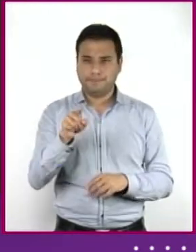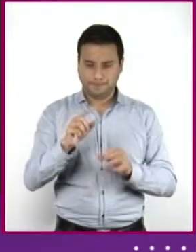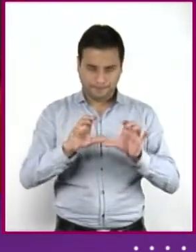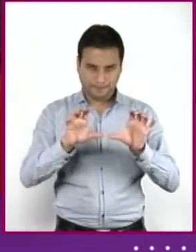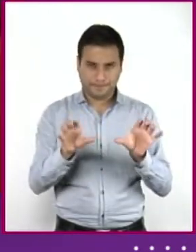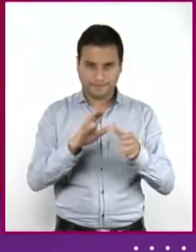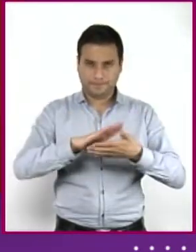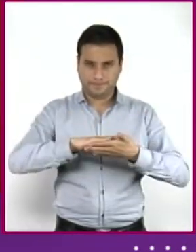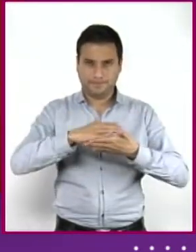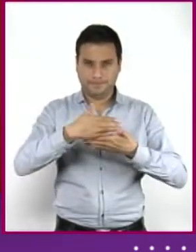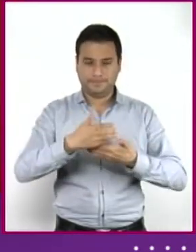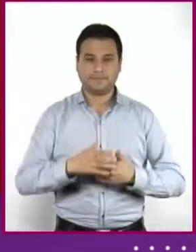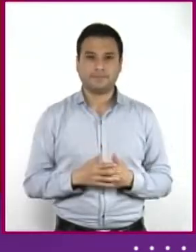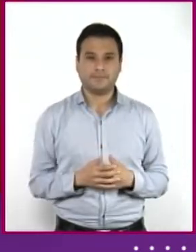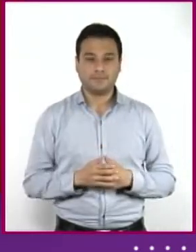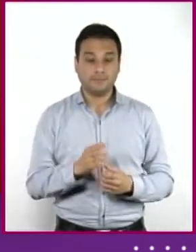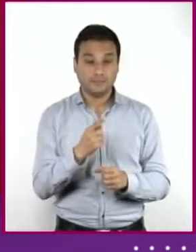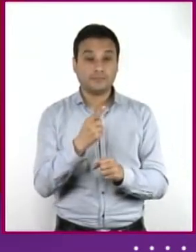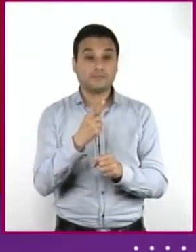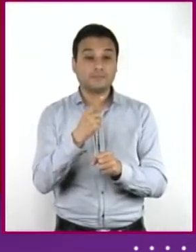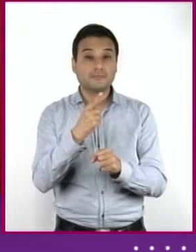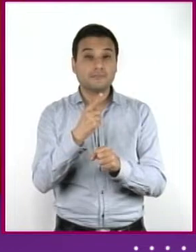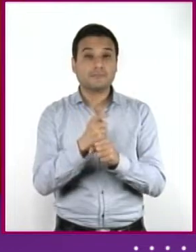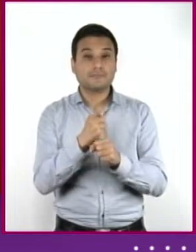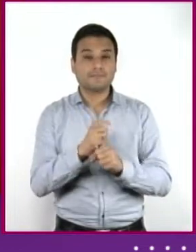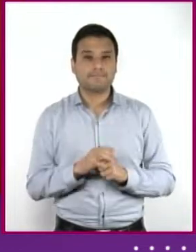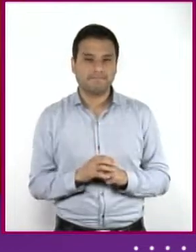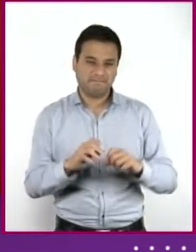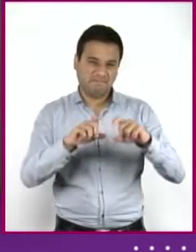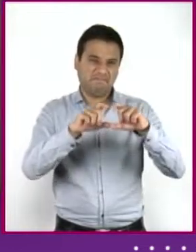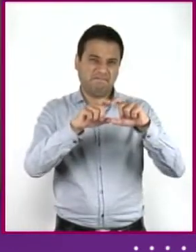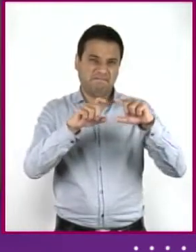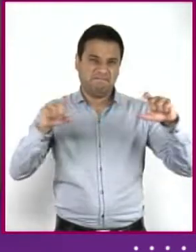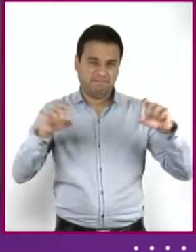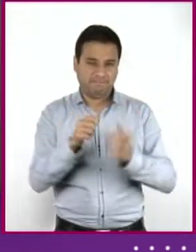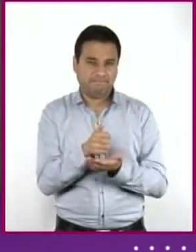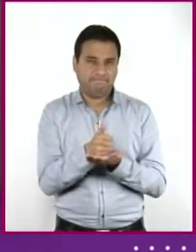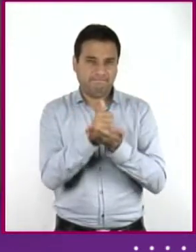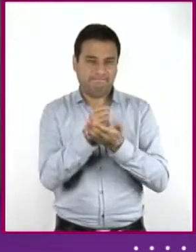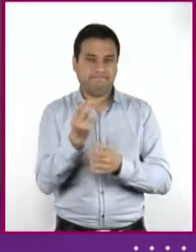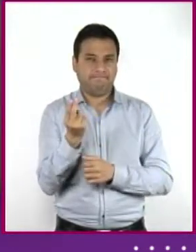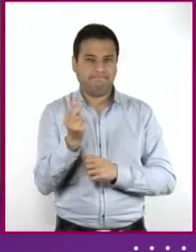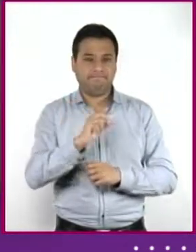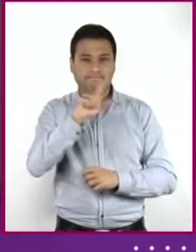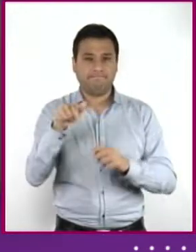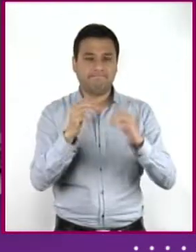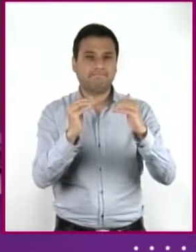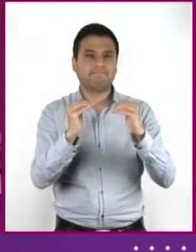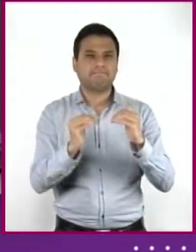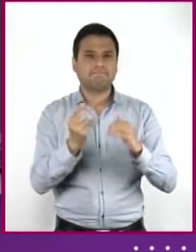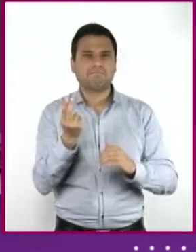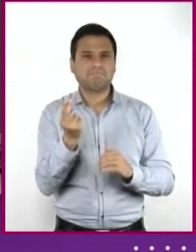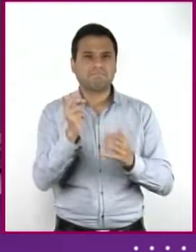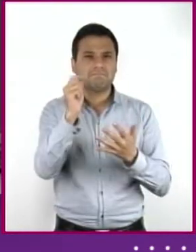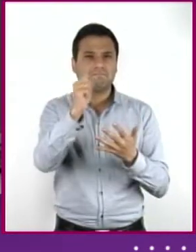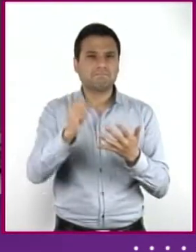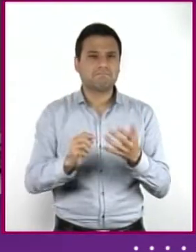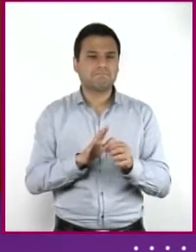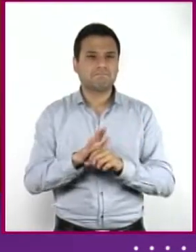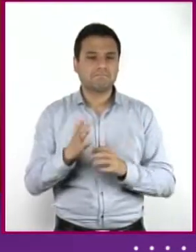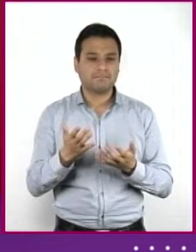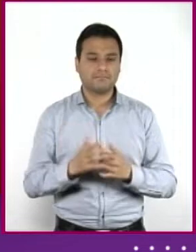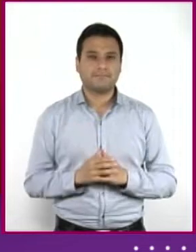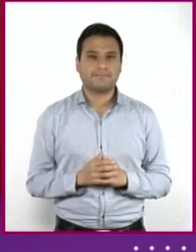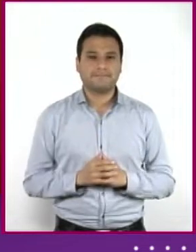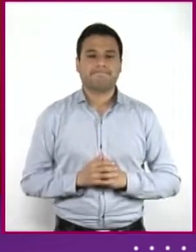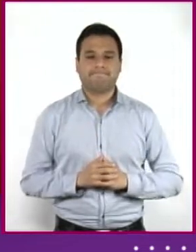computer. First you write Help Wanted. Then you have to write what you need.